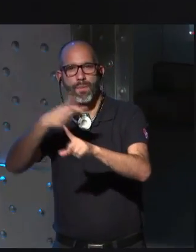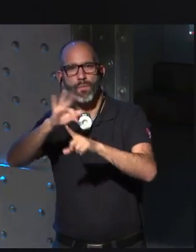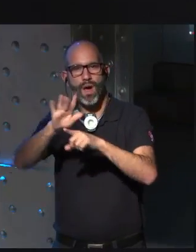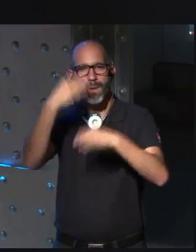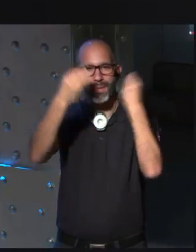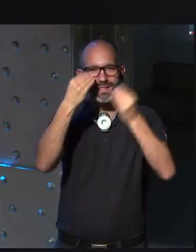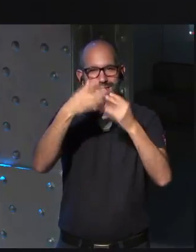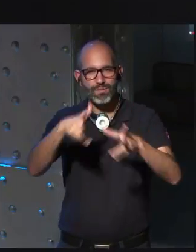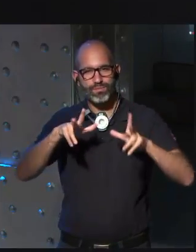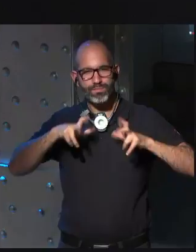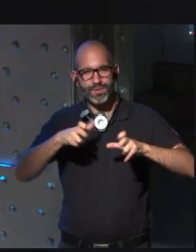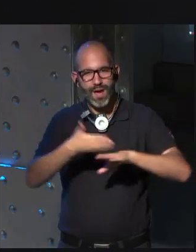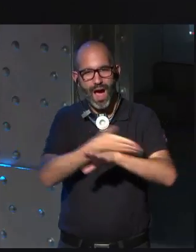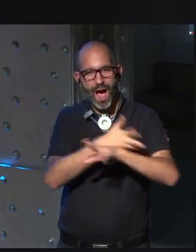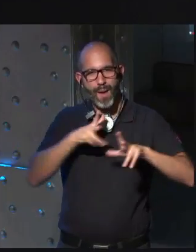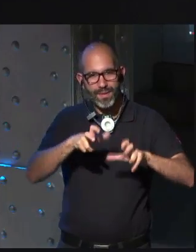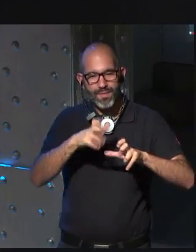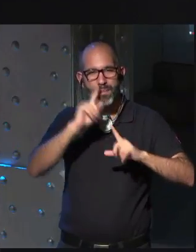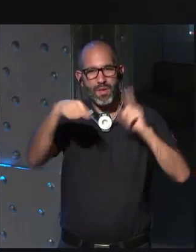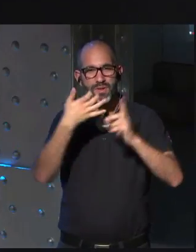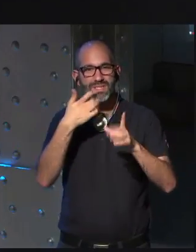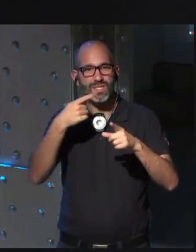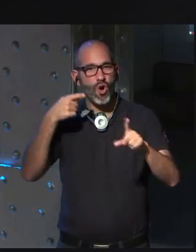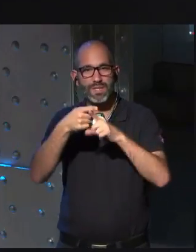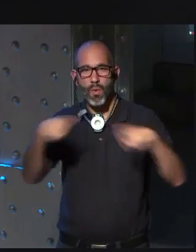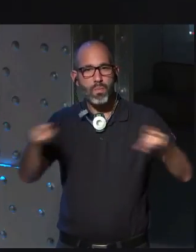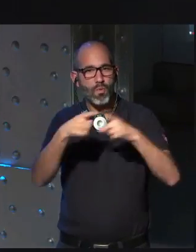want to achieve other things, perhaps it would be an interesting idea.